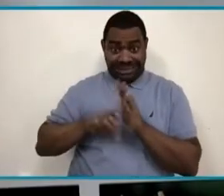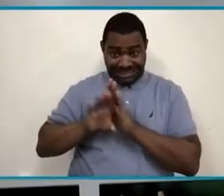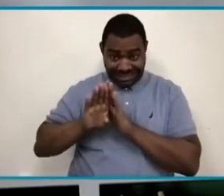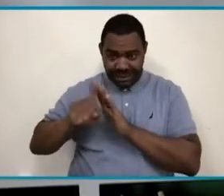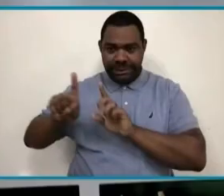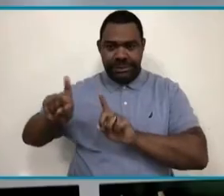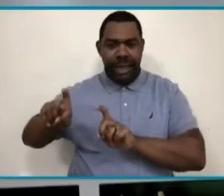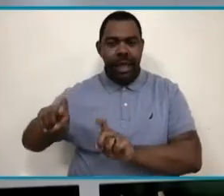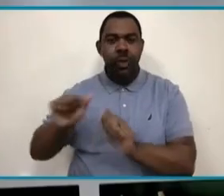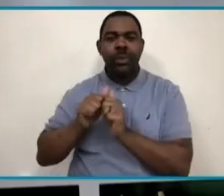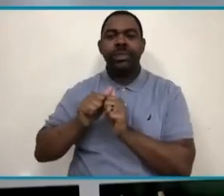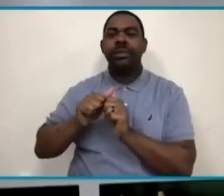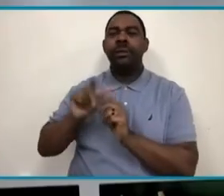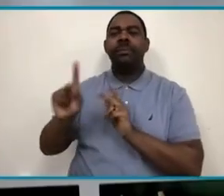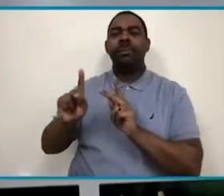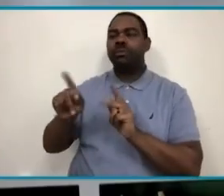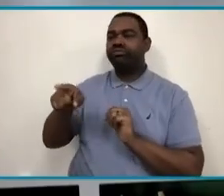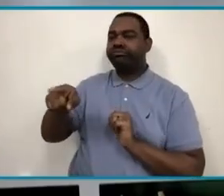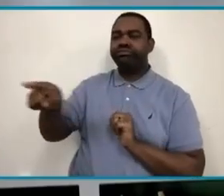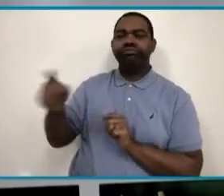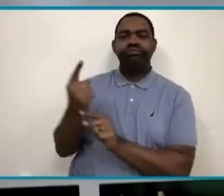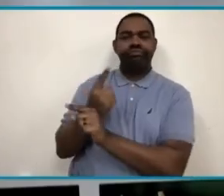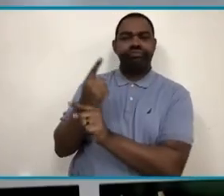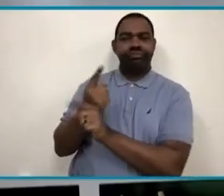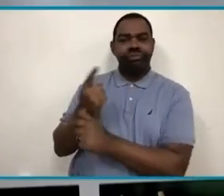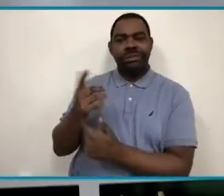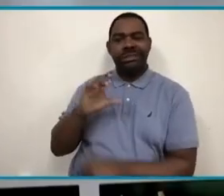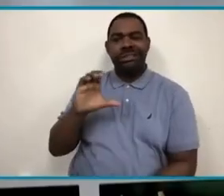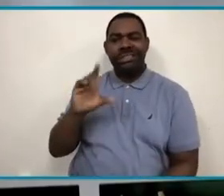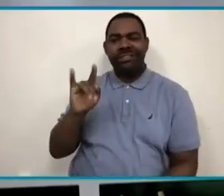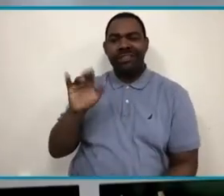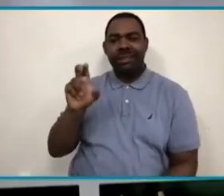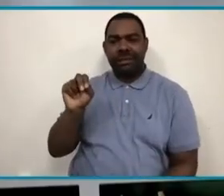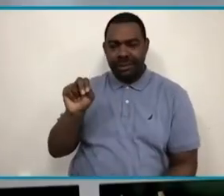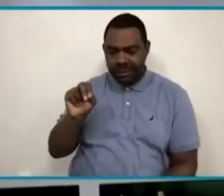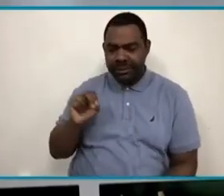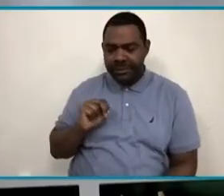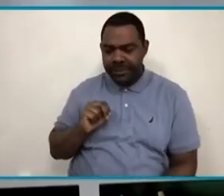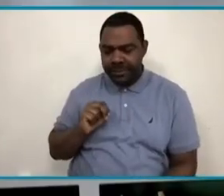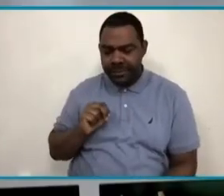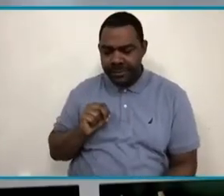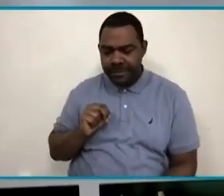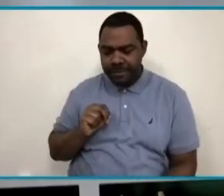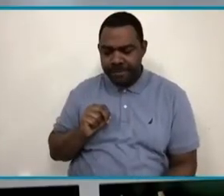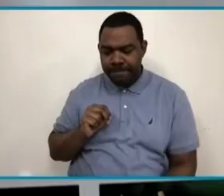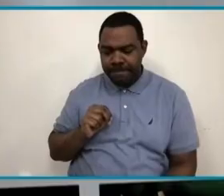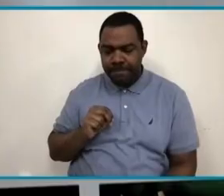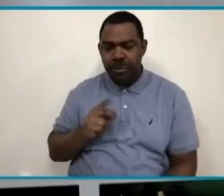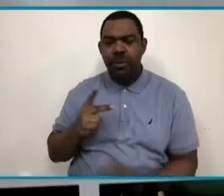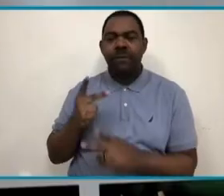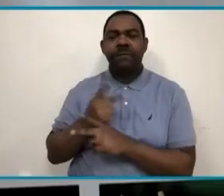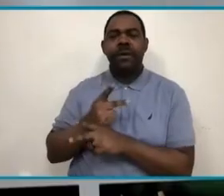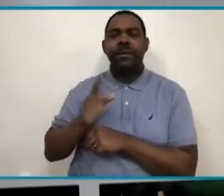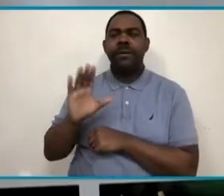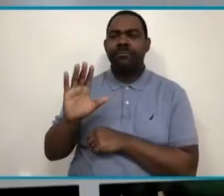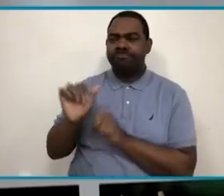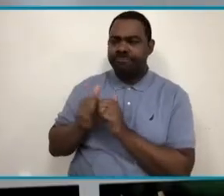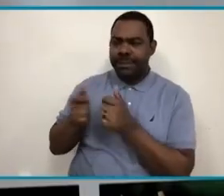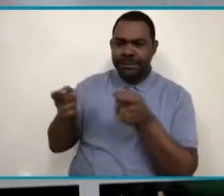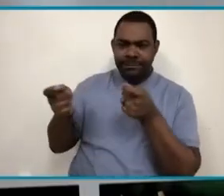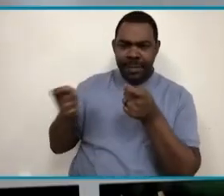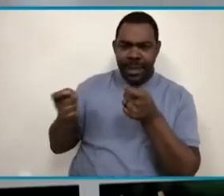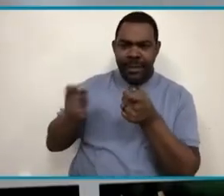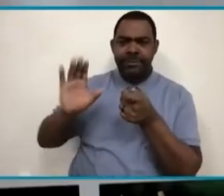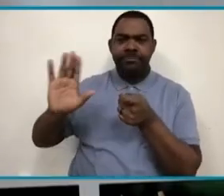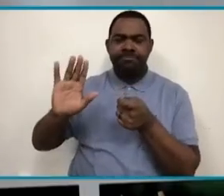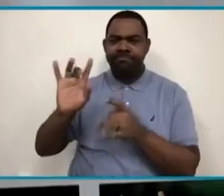civilians in terms of its efficacy for chronic pain, core outcomes in chronic pain management. And so we